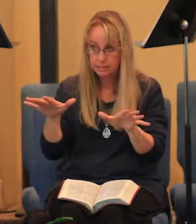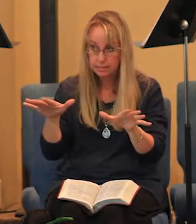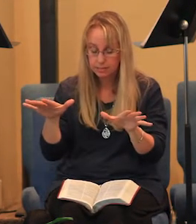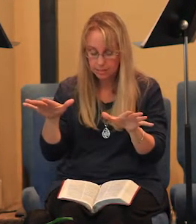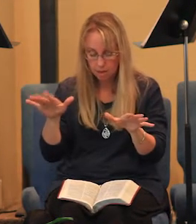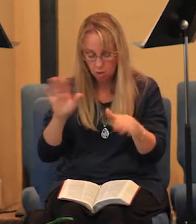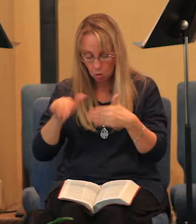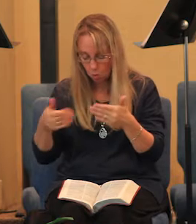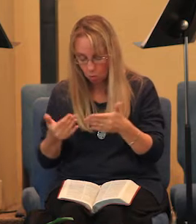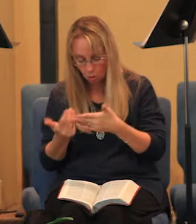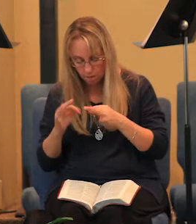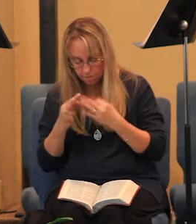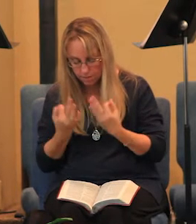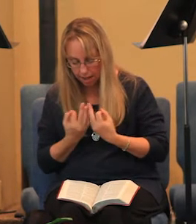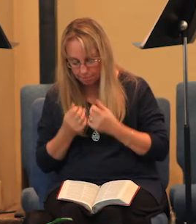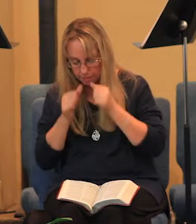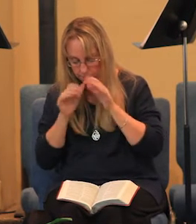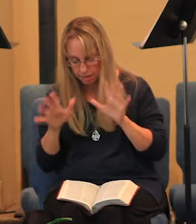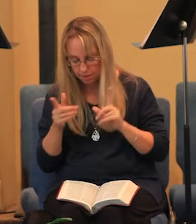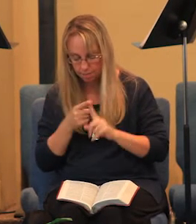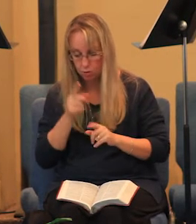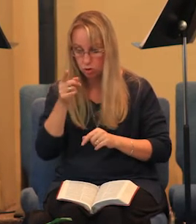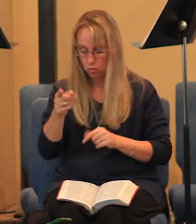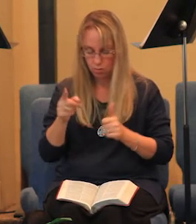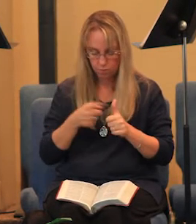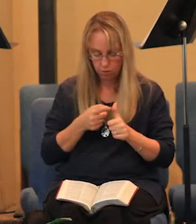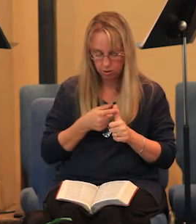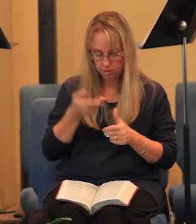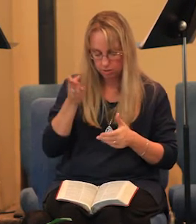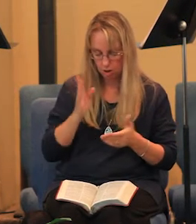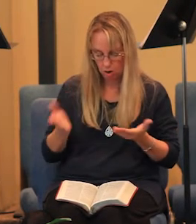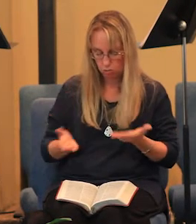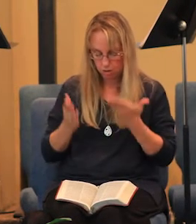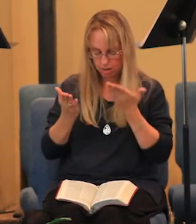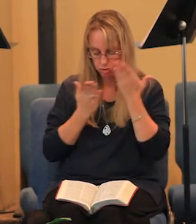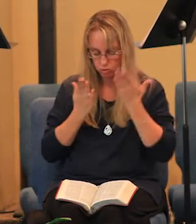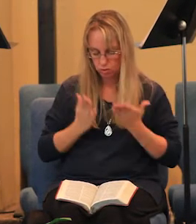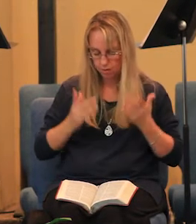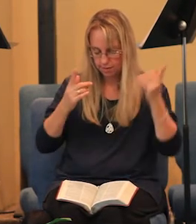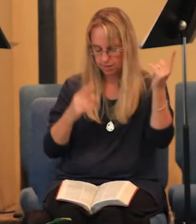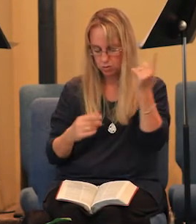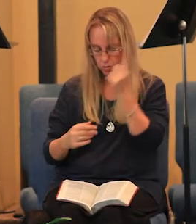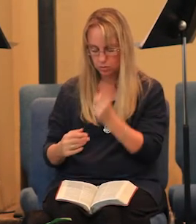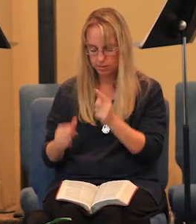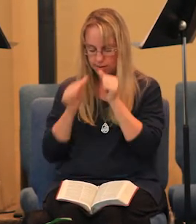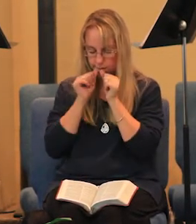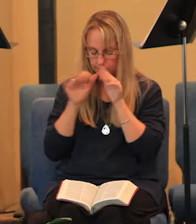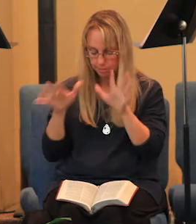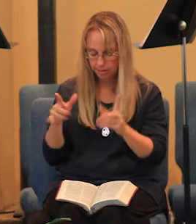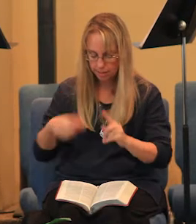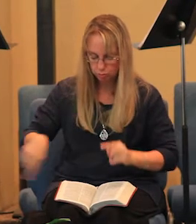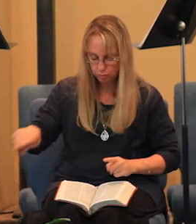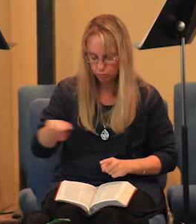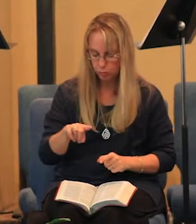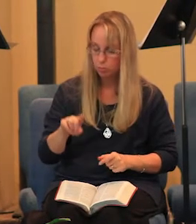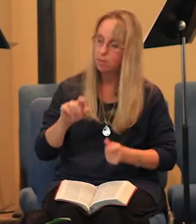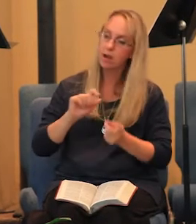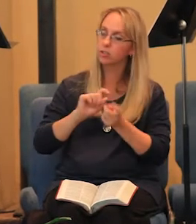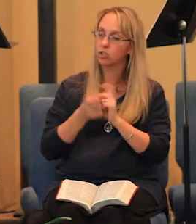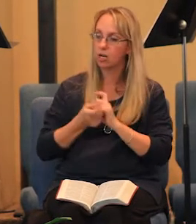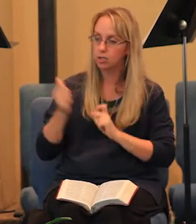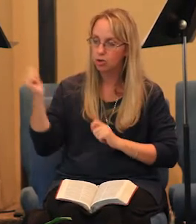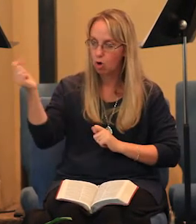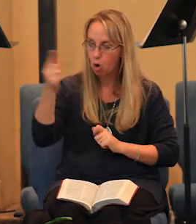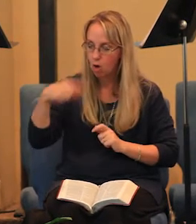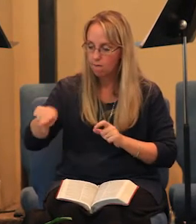be blessed. First, for you first, God raised up his servant and sent him to bless you by turning every one of